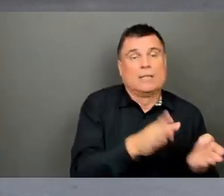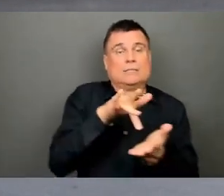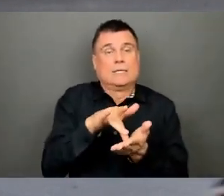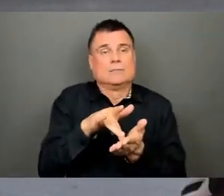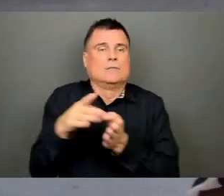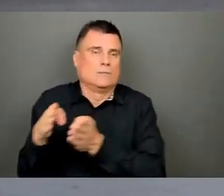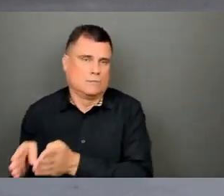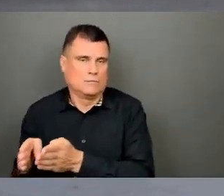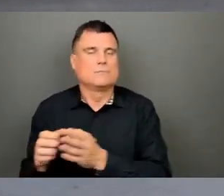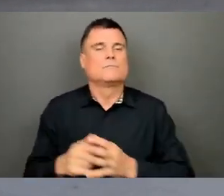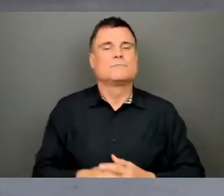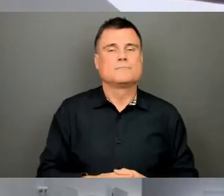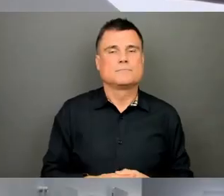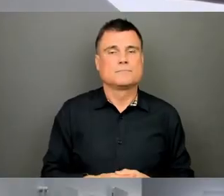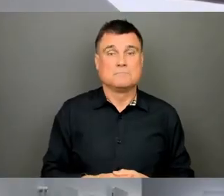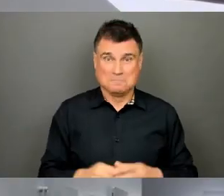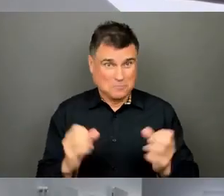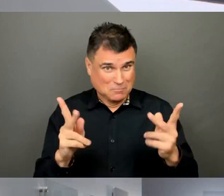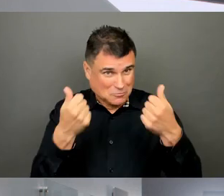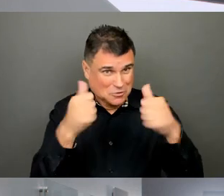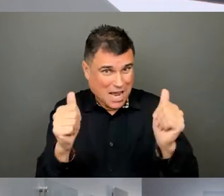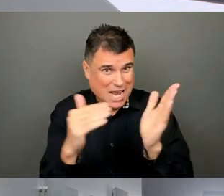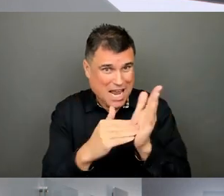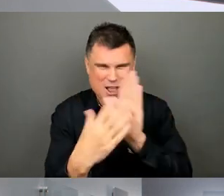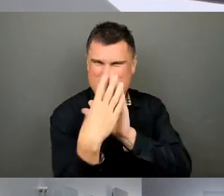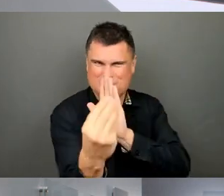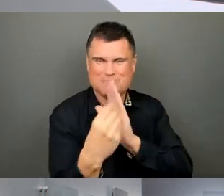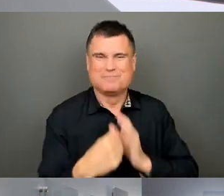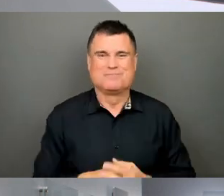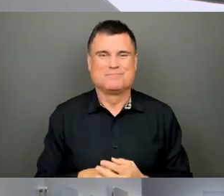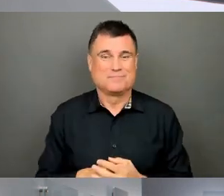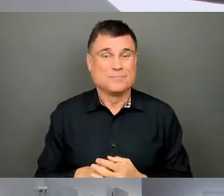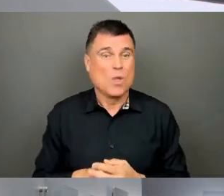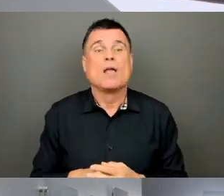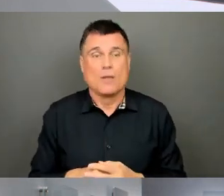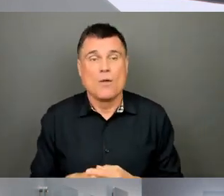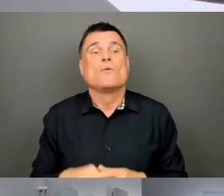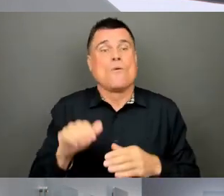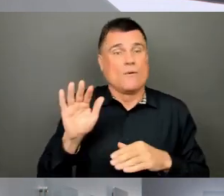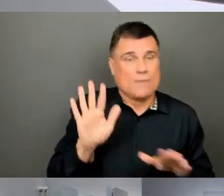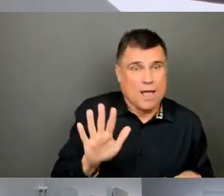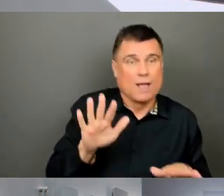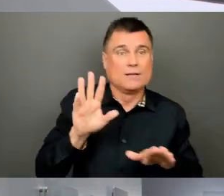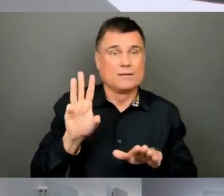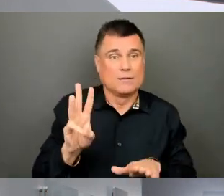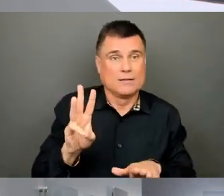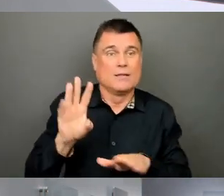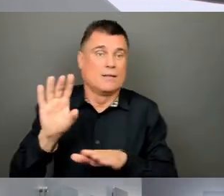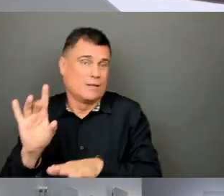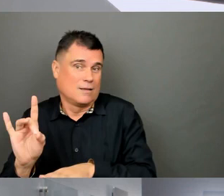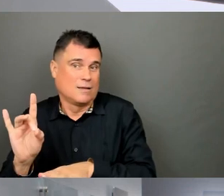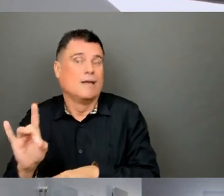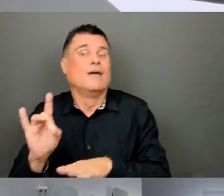center, right, center. All right, let's try it again. 5, 6, 7, 8. We're going to